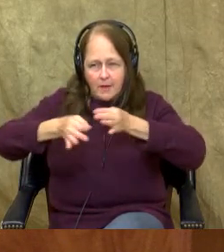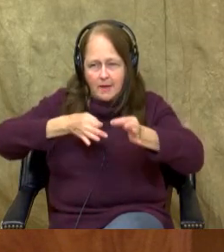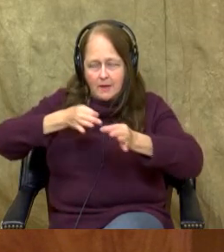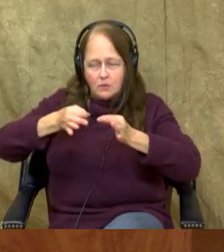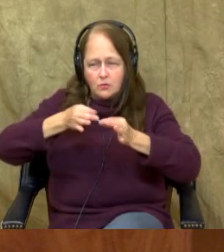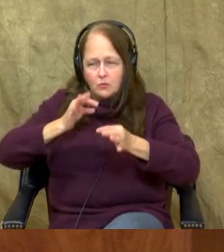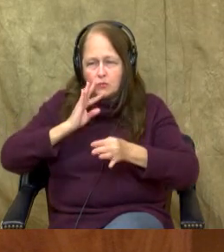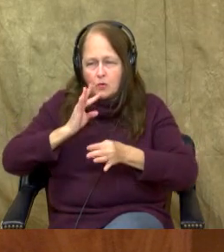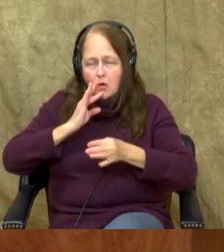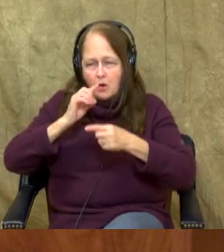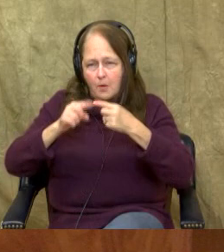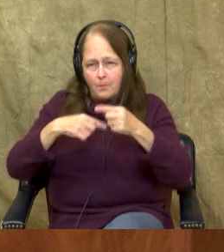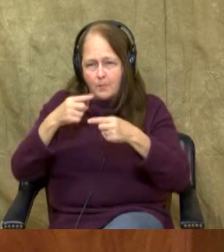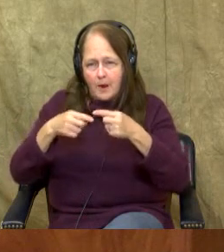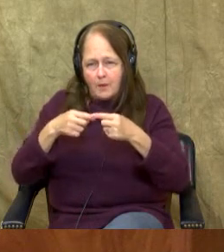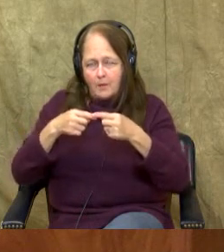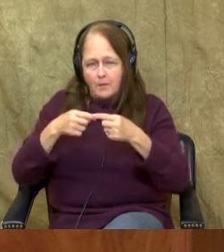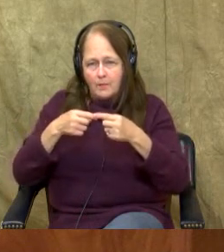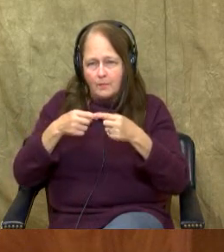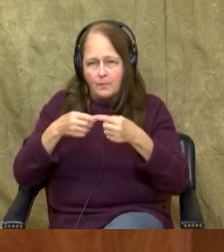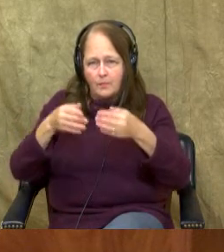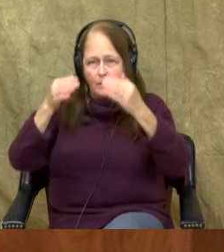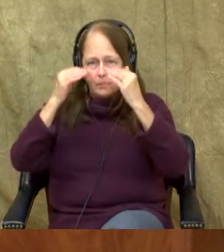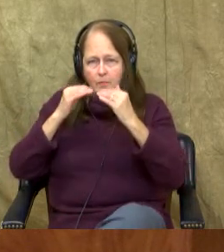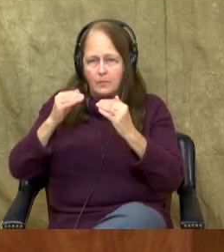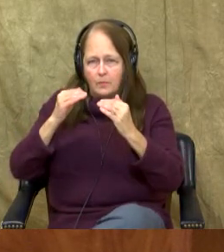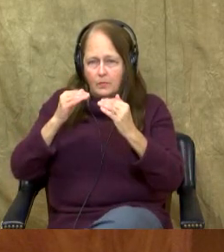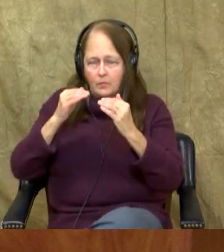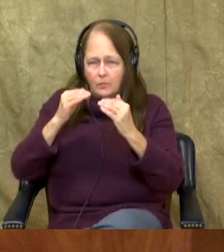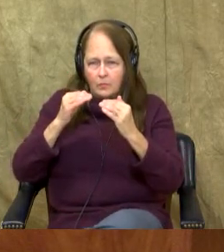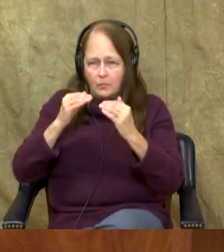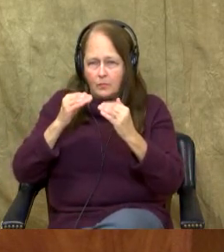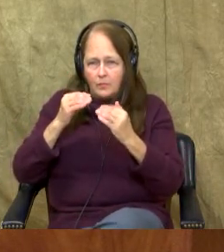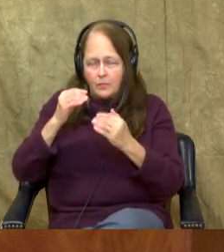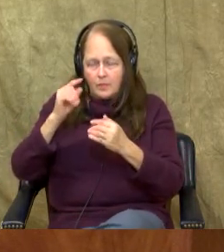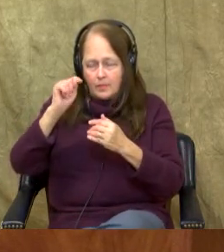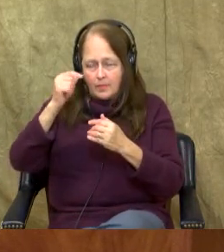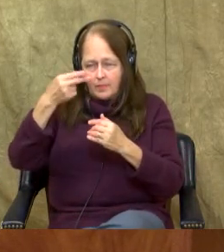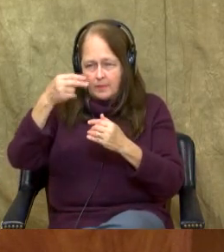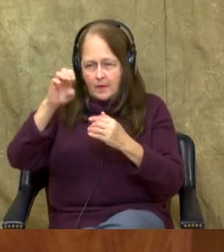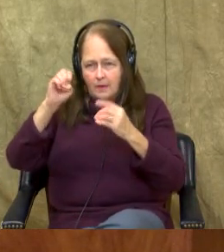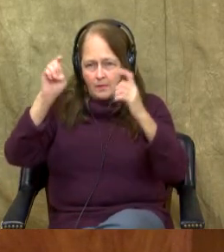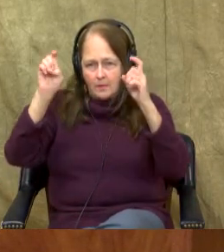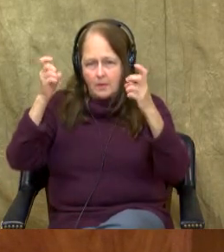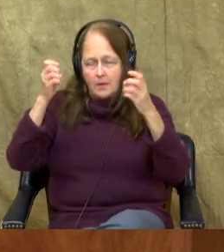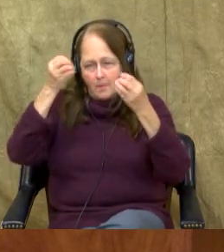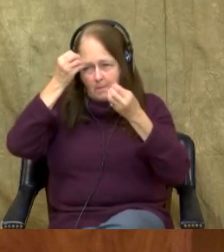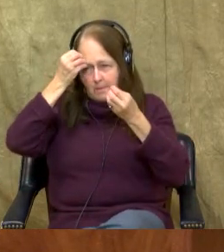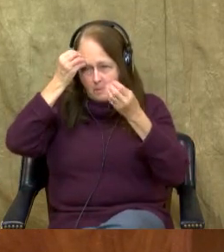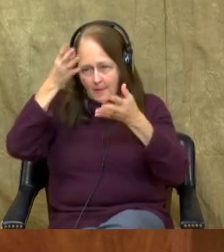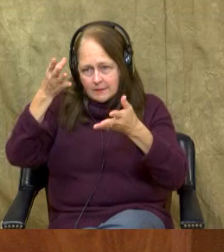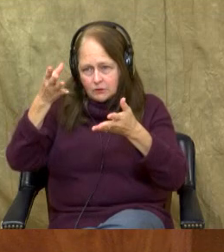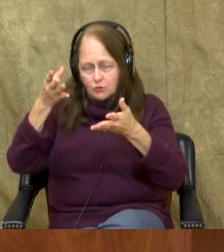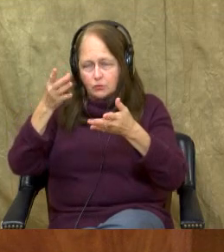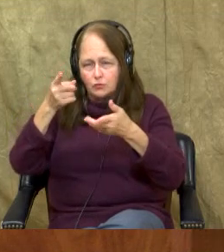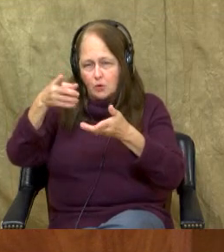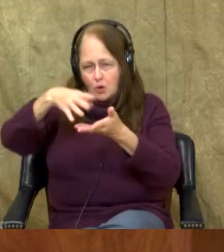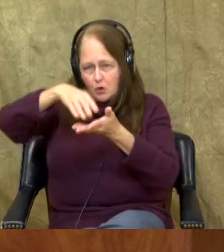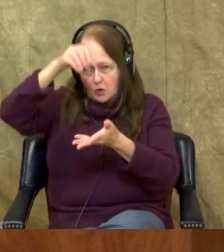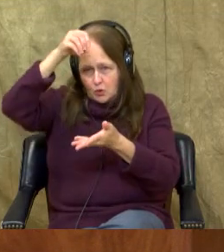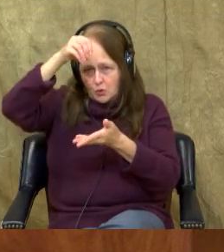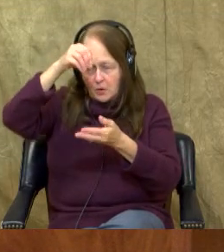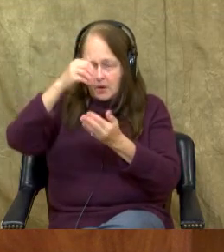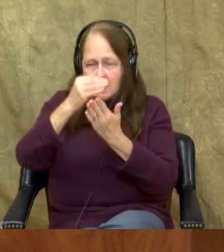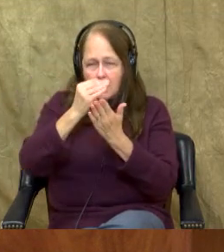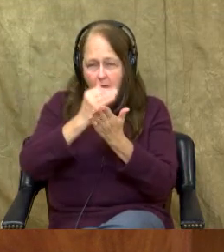stated. So let's look at a few notes. Theme, yes, it is a message. It is something that we learn. It is a